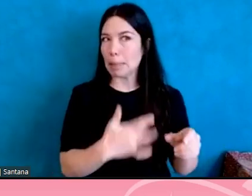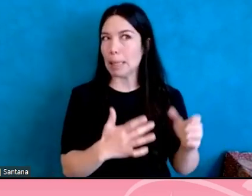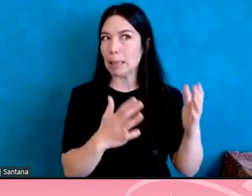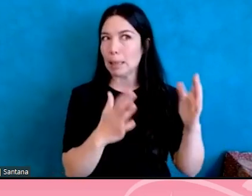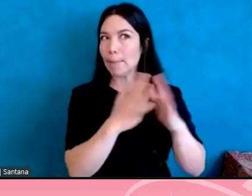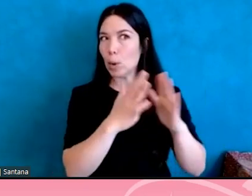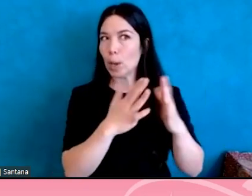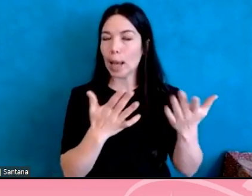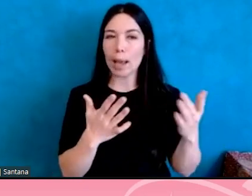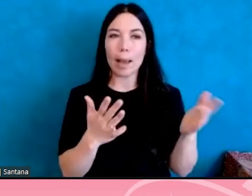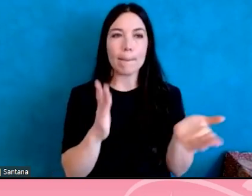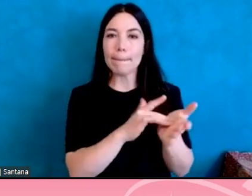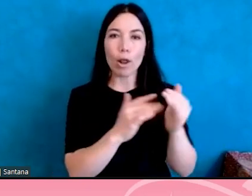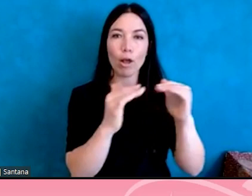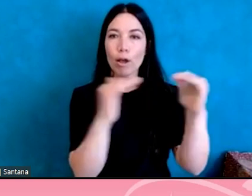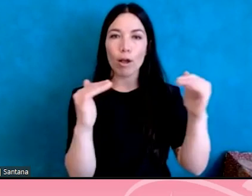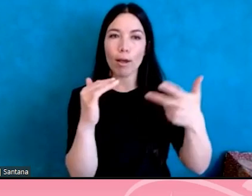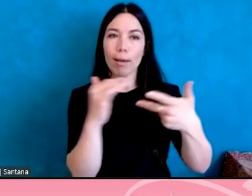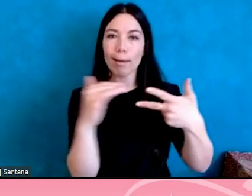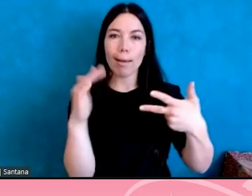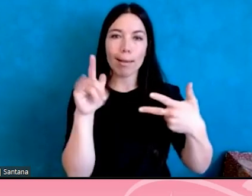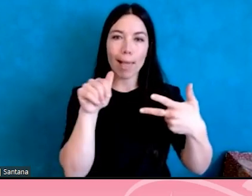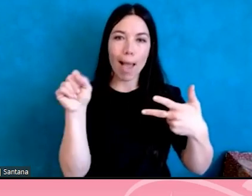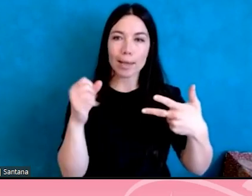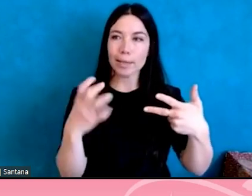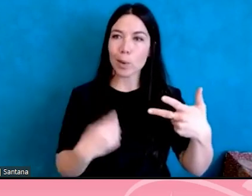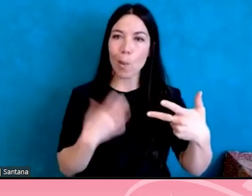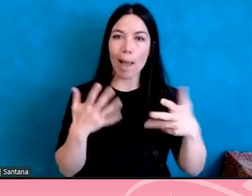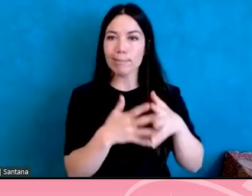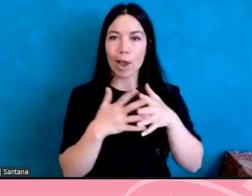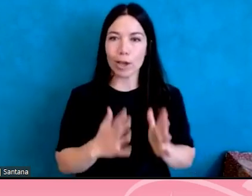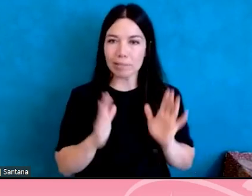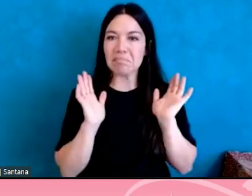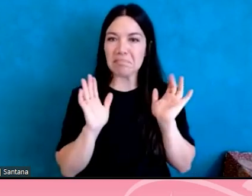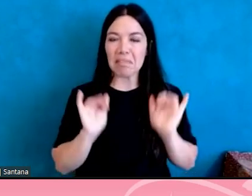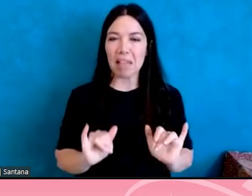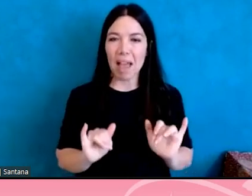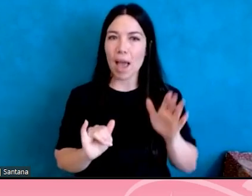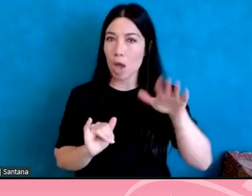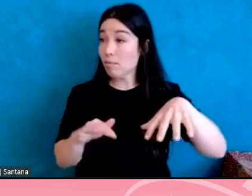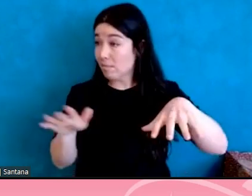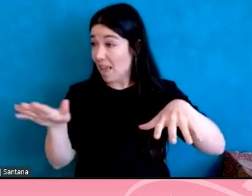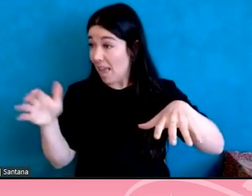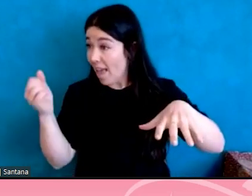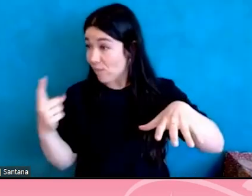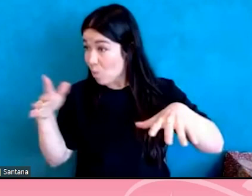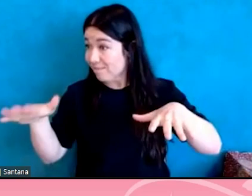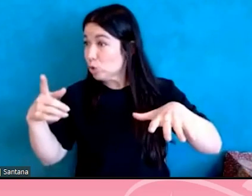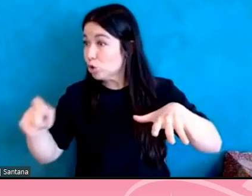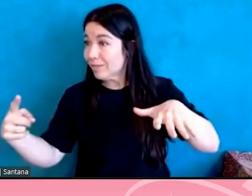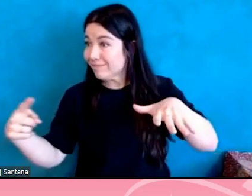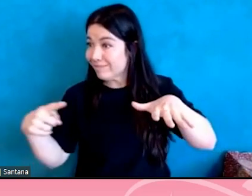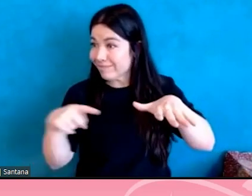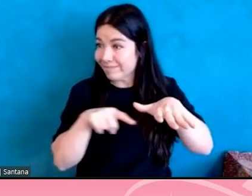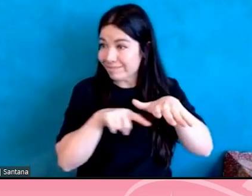Americans. And then everyone has to be a member of that community or move towards that ideal in order to be a native